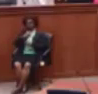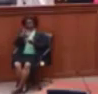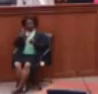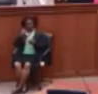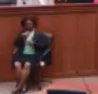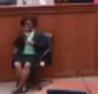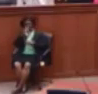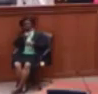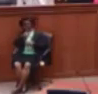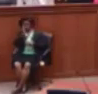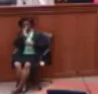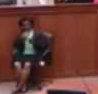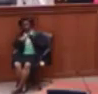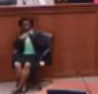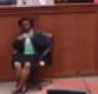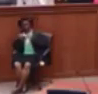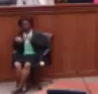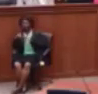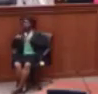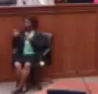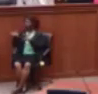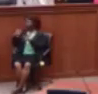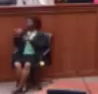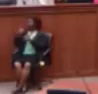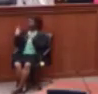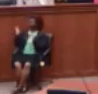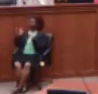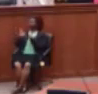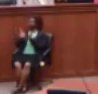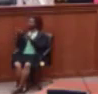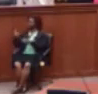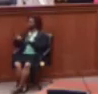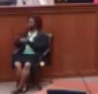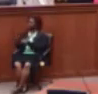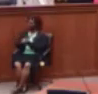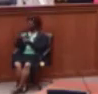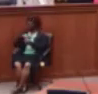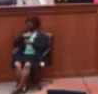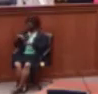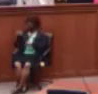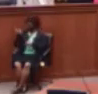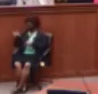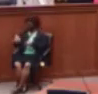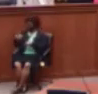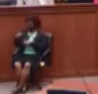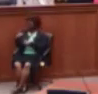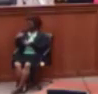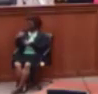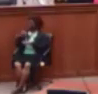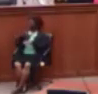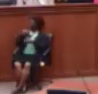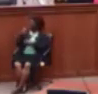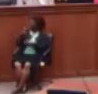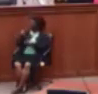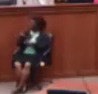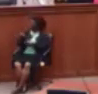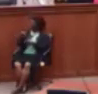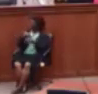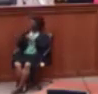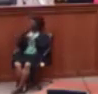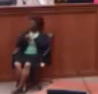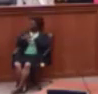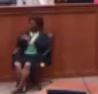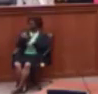speak to this, but when we did our blueprint, we found that just a little bit over 20% of our high school counselors knew what the